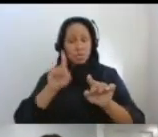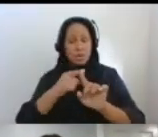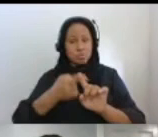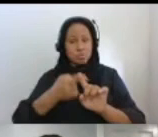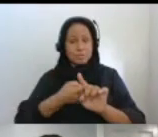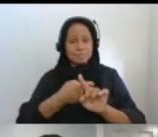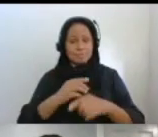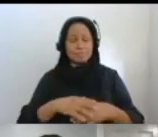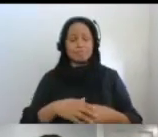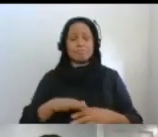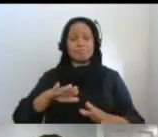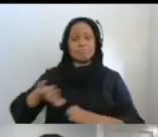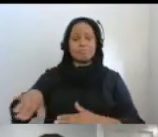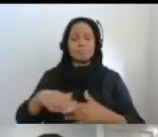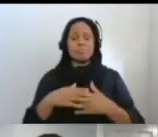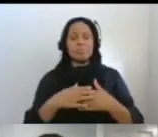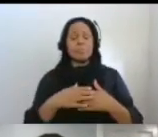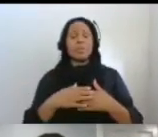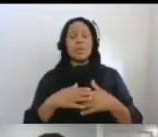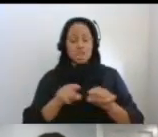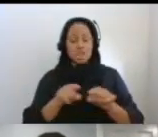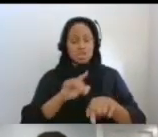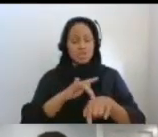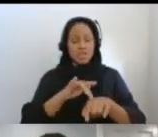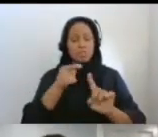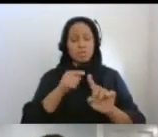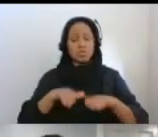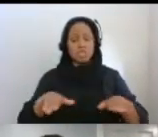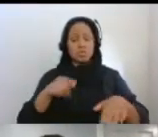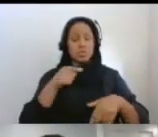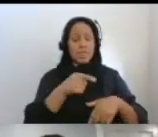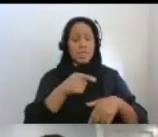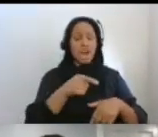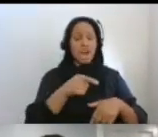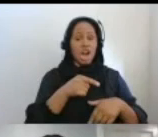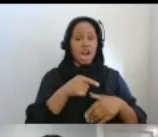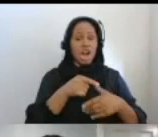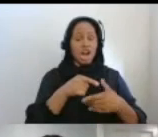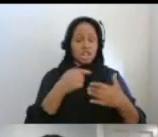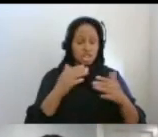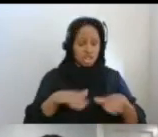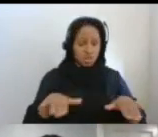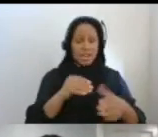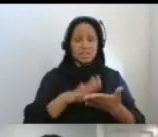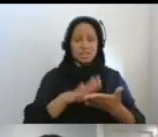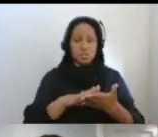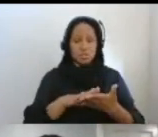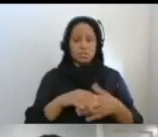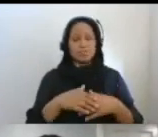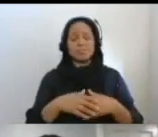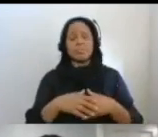in school. You can have respite workers work with the child. That is the person who supervises the child but doesn't work on any particular